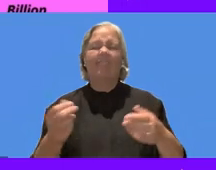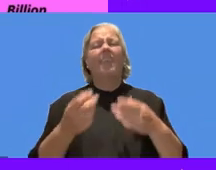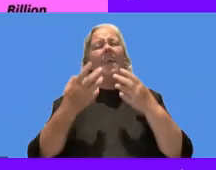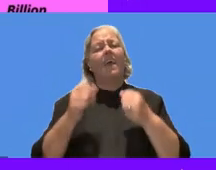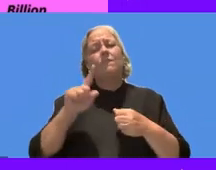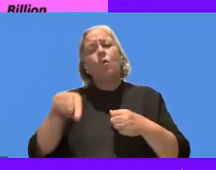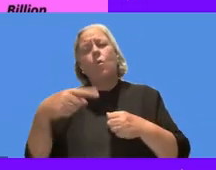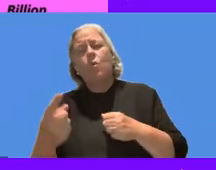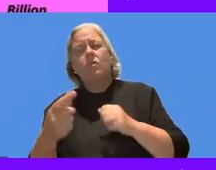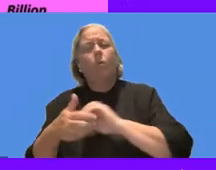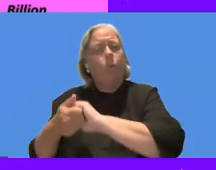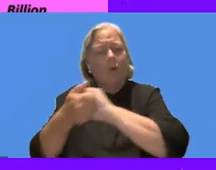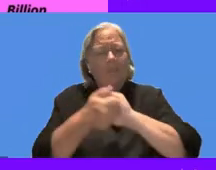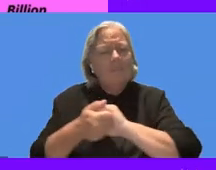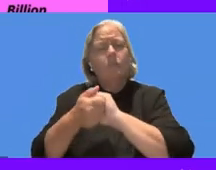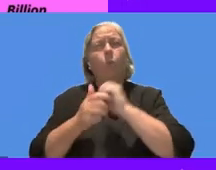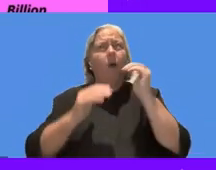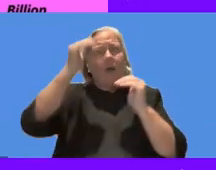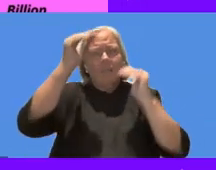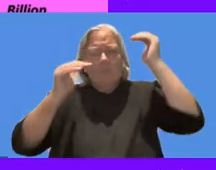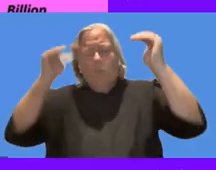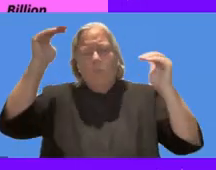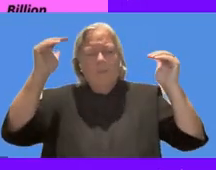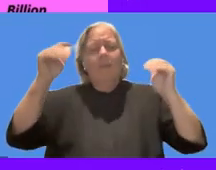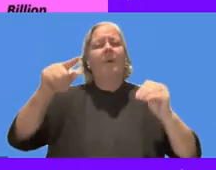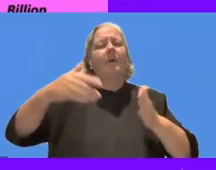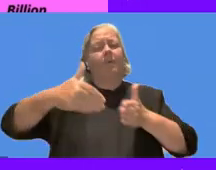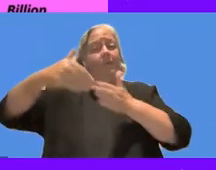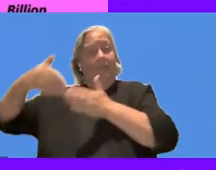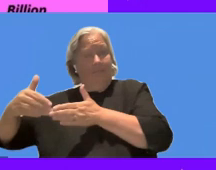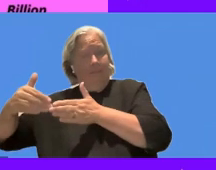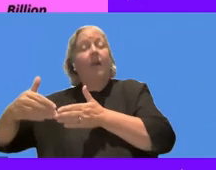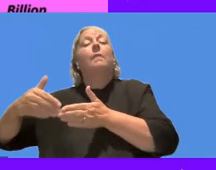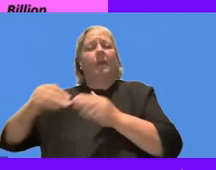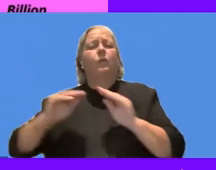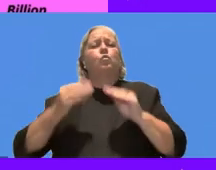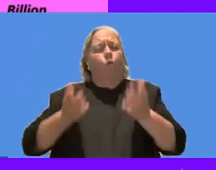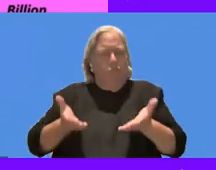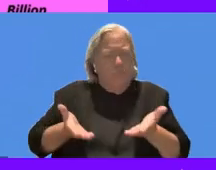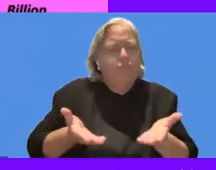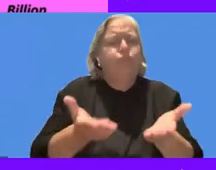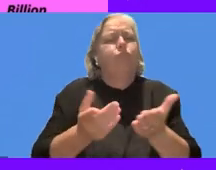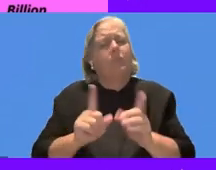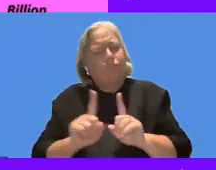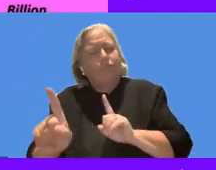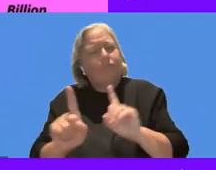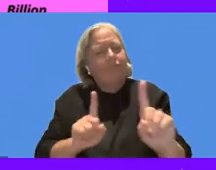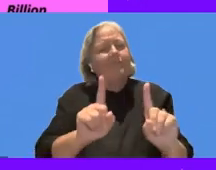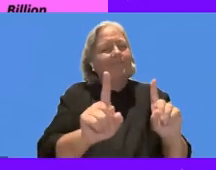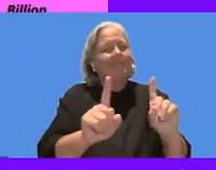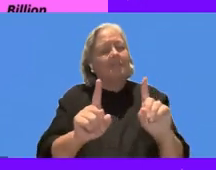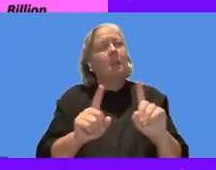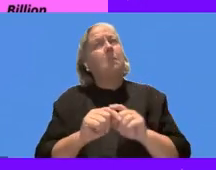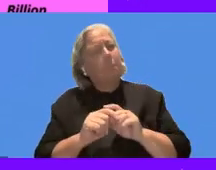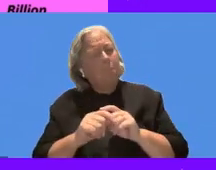and adult stakeholders sometimes taking a step back to allow us in as well. So there's some really great food for thought there. And I think some of these things